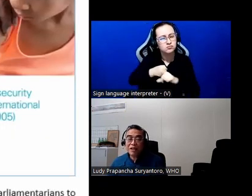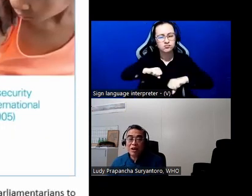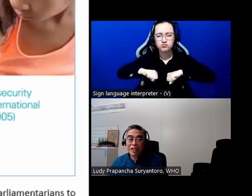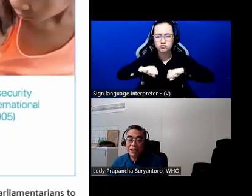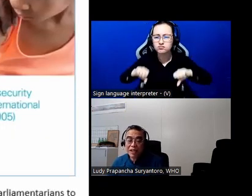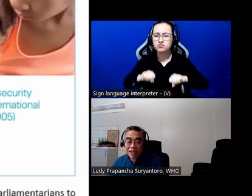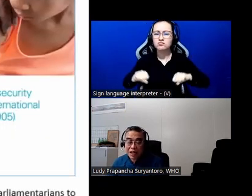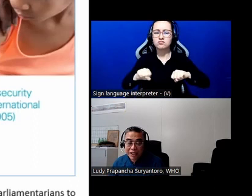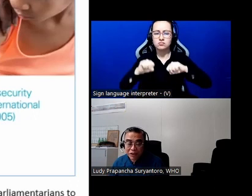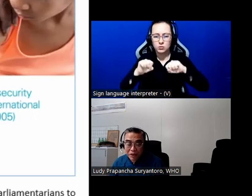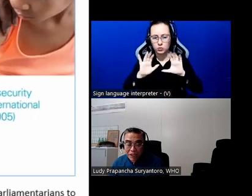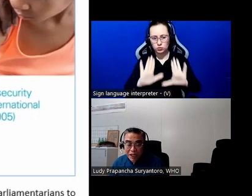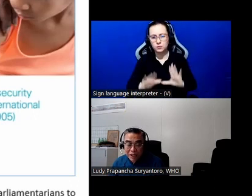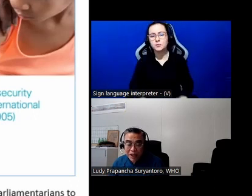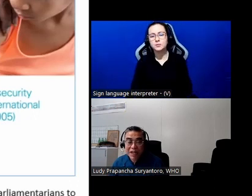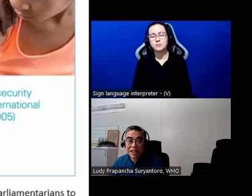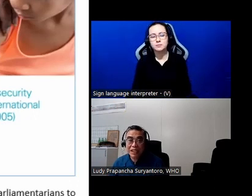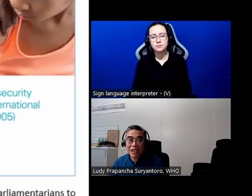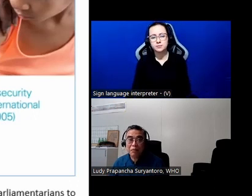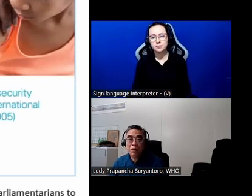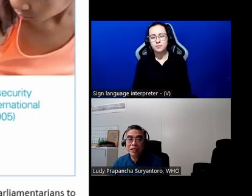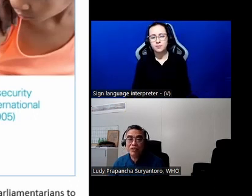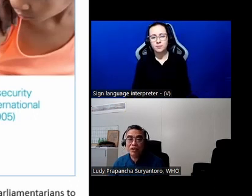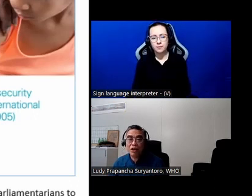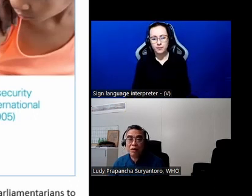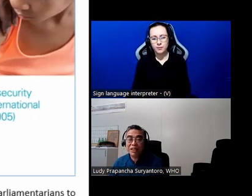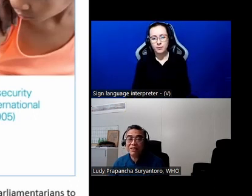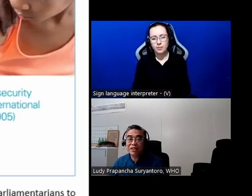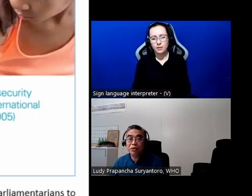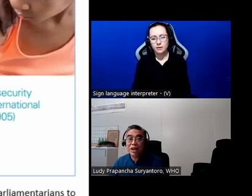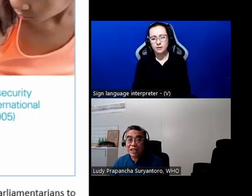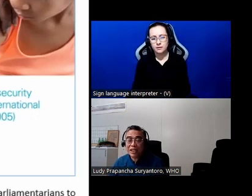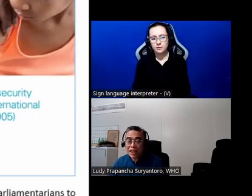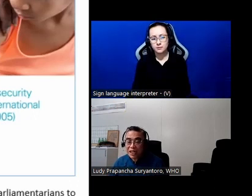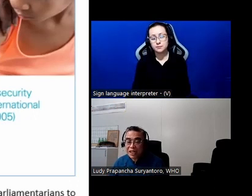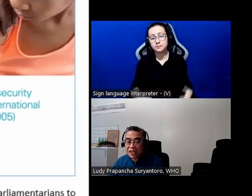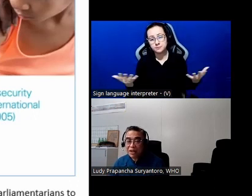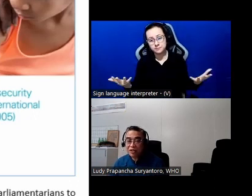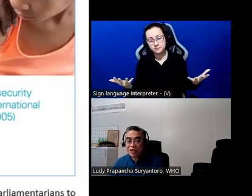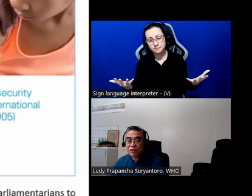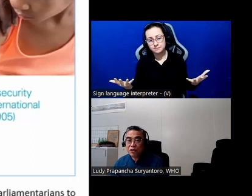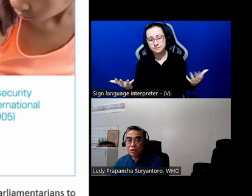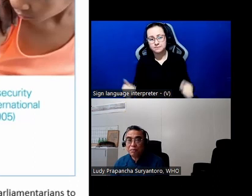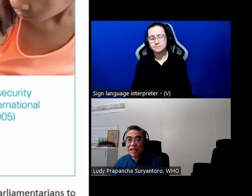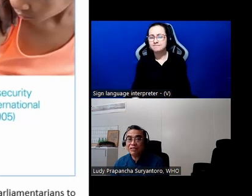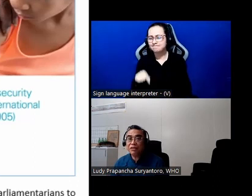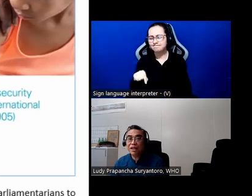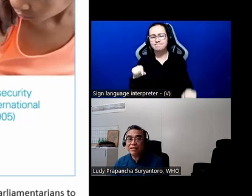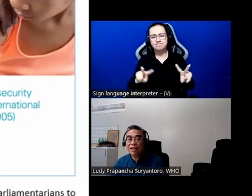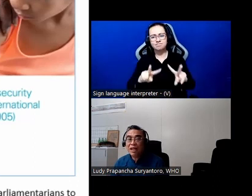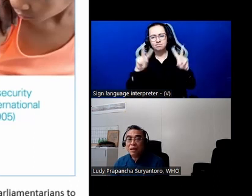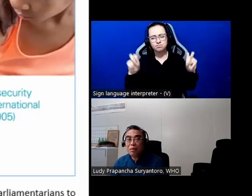As my colleague Kai has already highlighted the importance of multisectorality in addressing future public